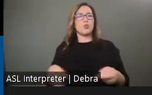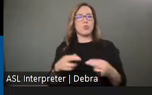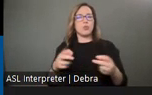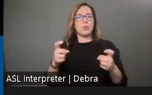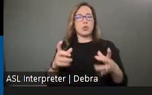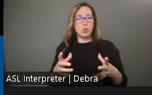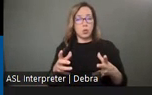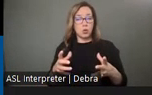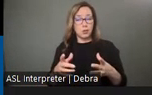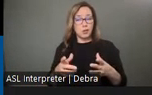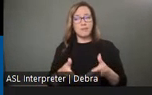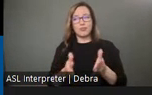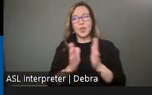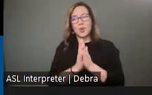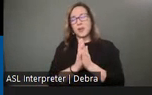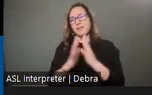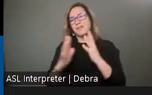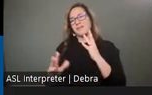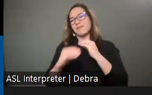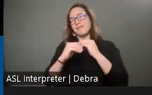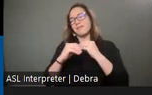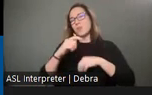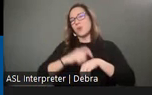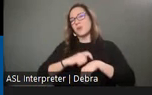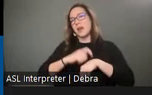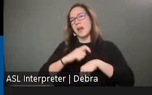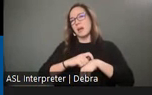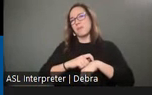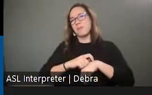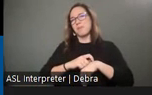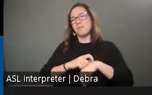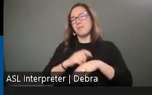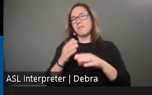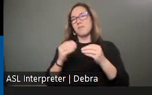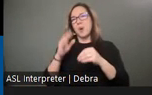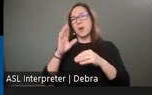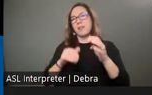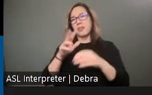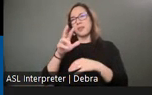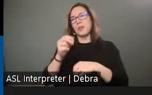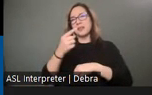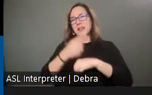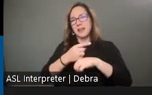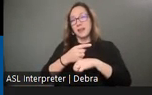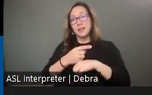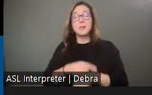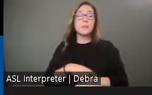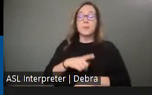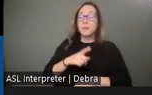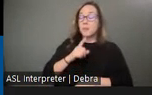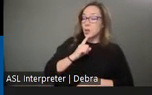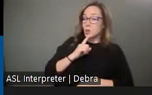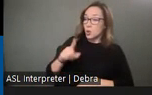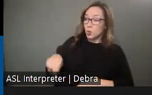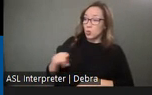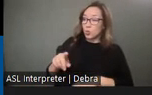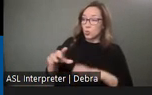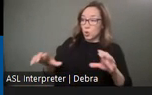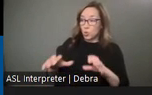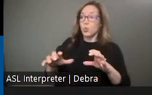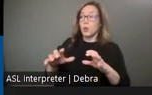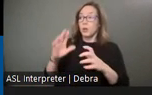asking for an additional time extension beyond the initial 30 days. And in order to make sure that what you're doing is aligned with